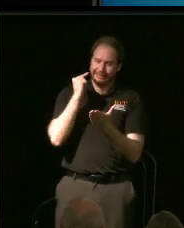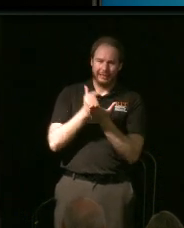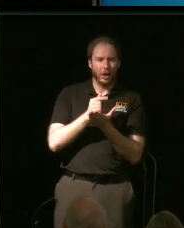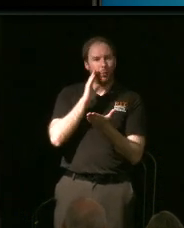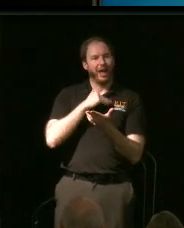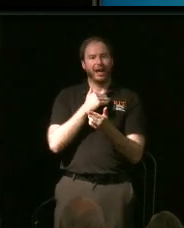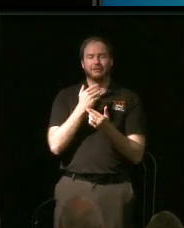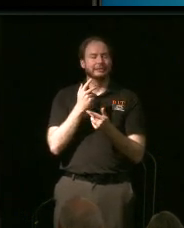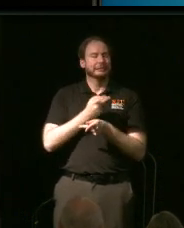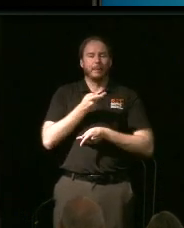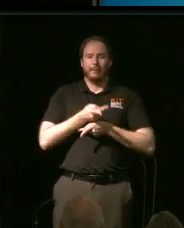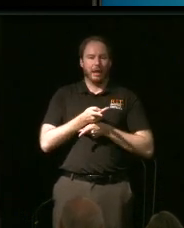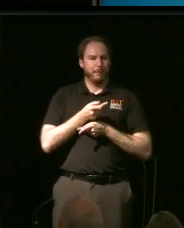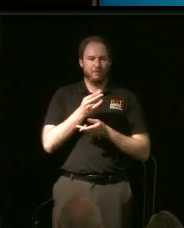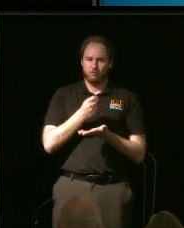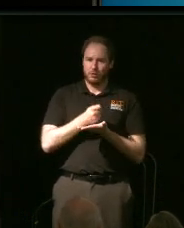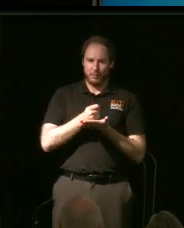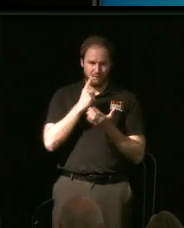all of you.